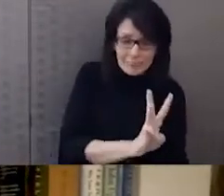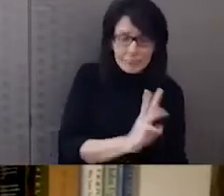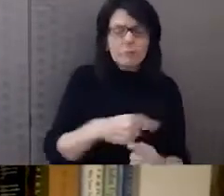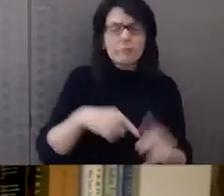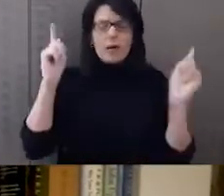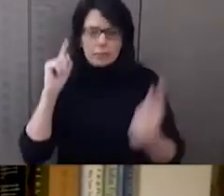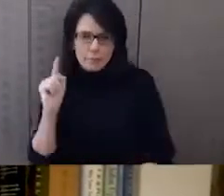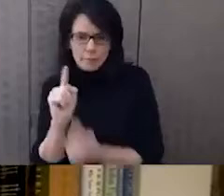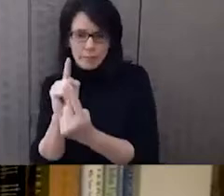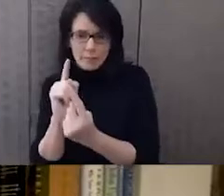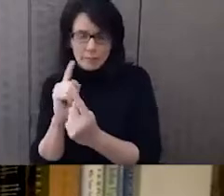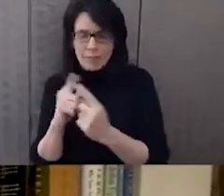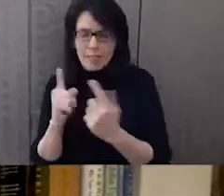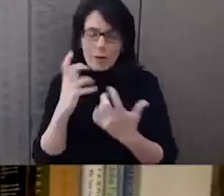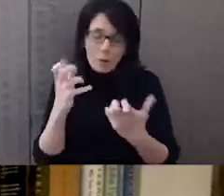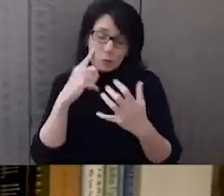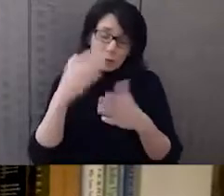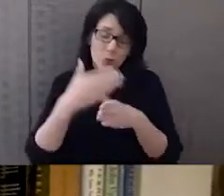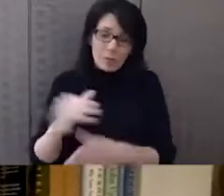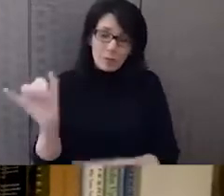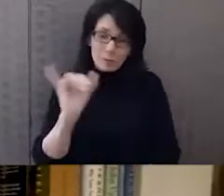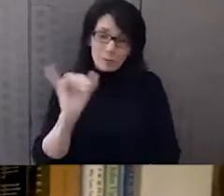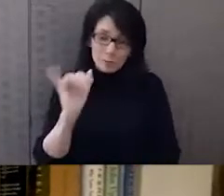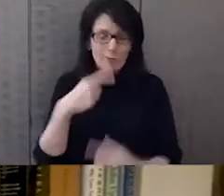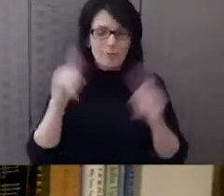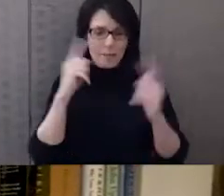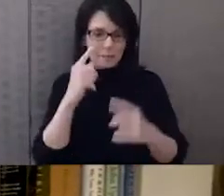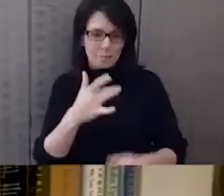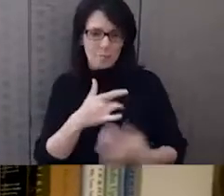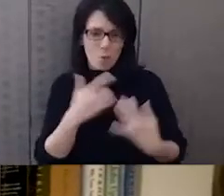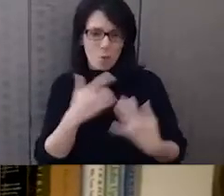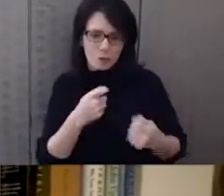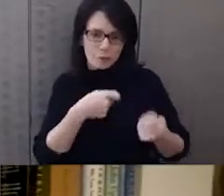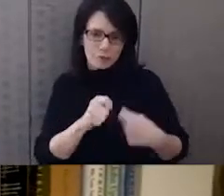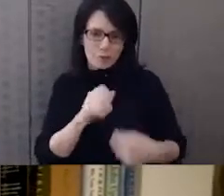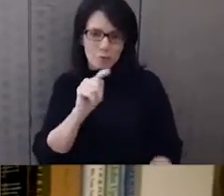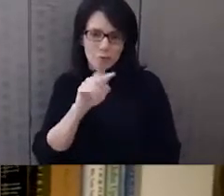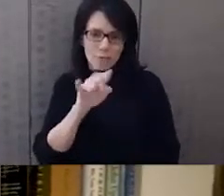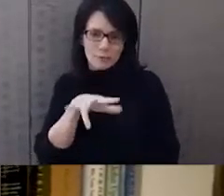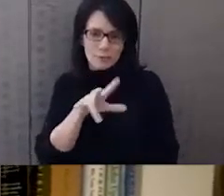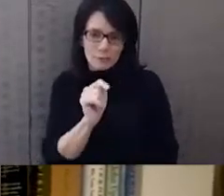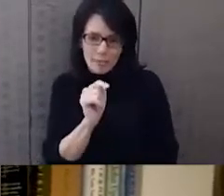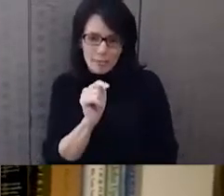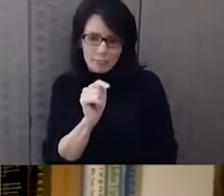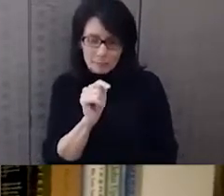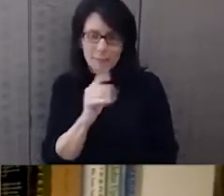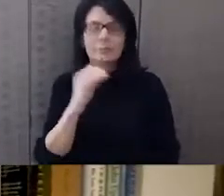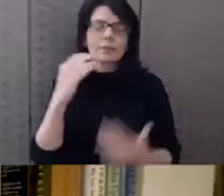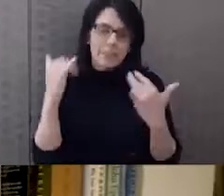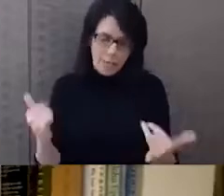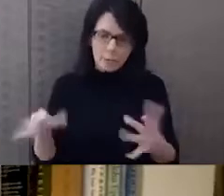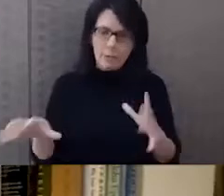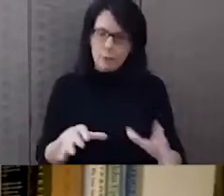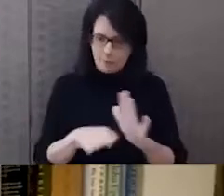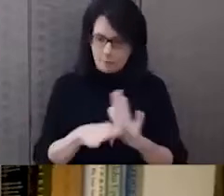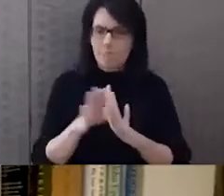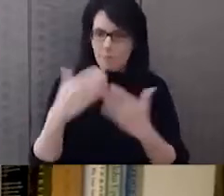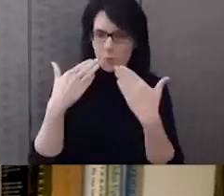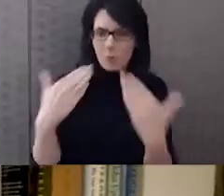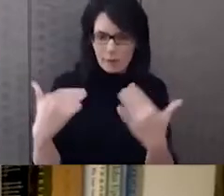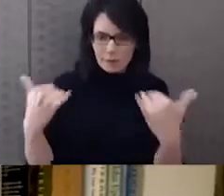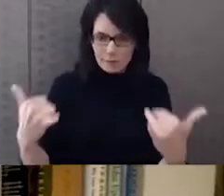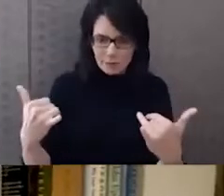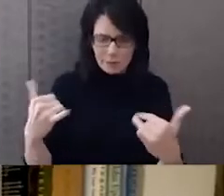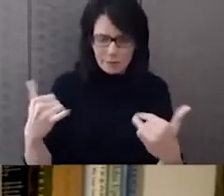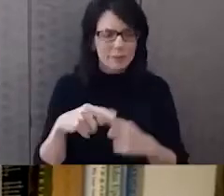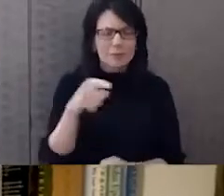two weeks ago and is recovering well. It's the trials of last year and our collective response that bring such hope